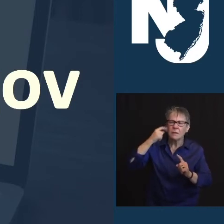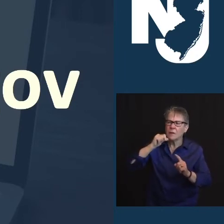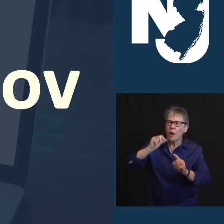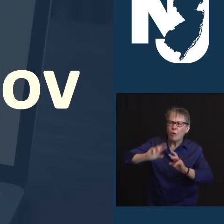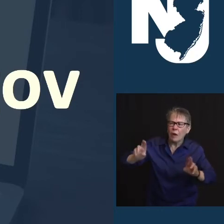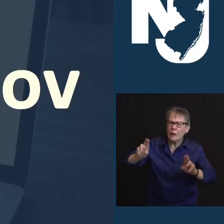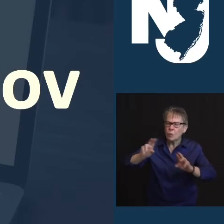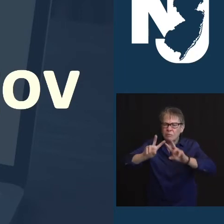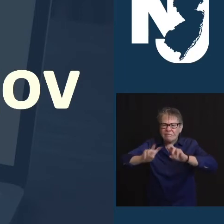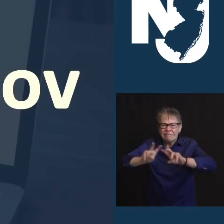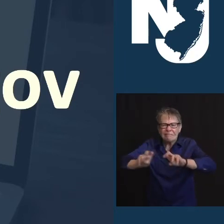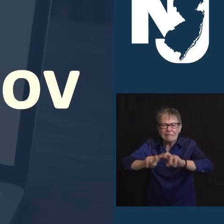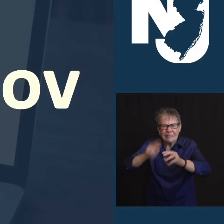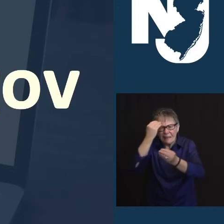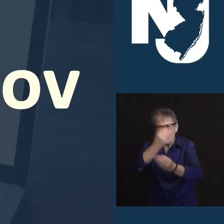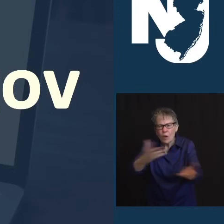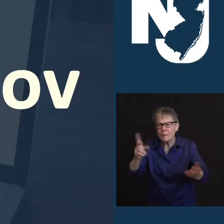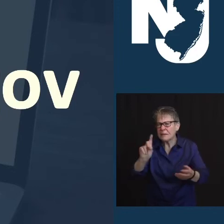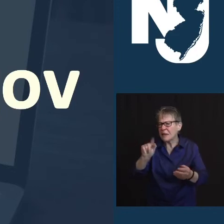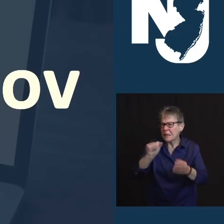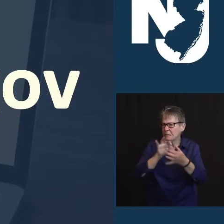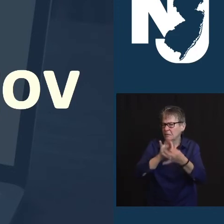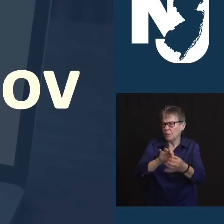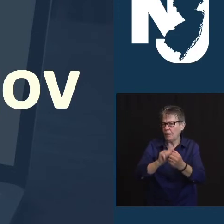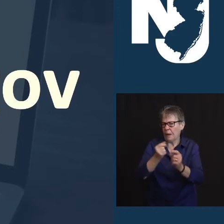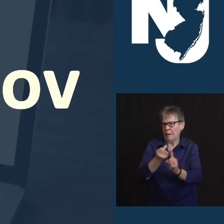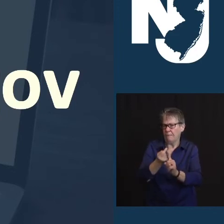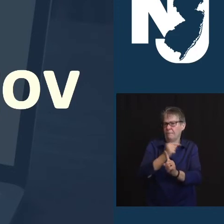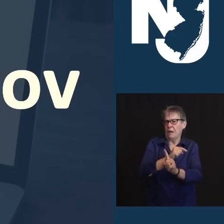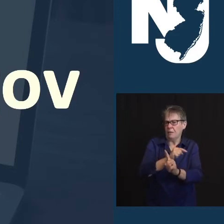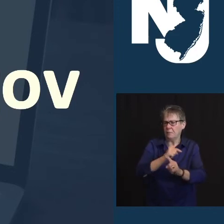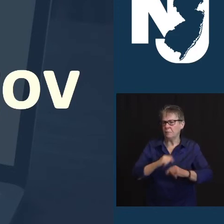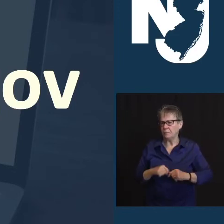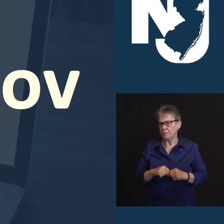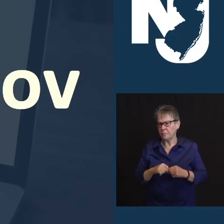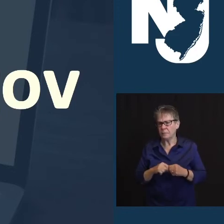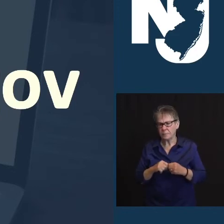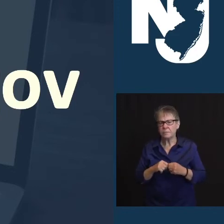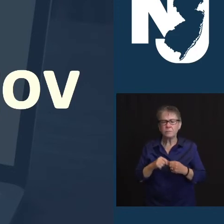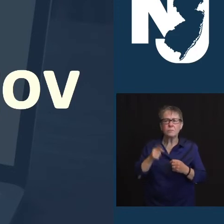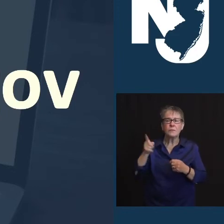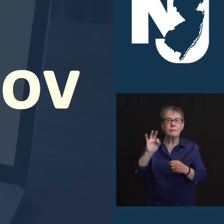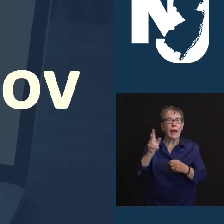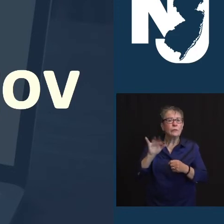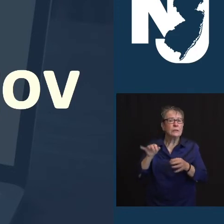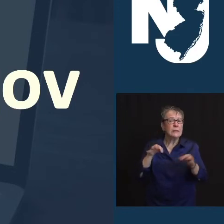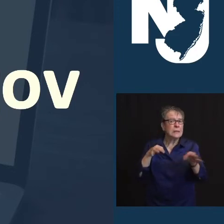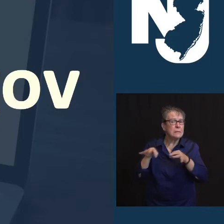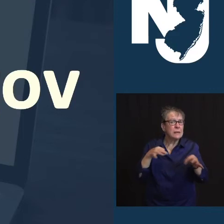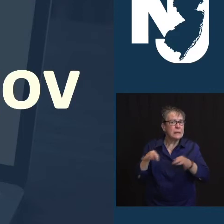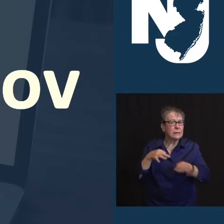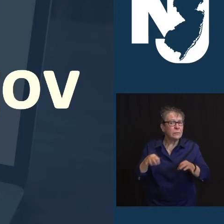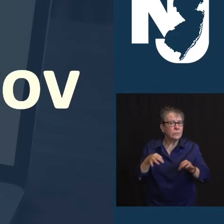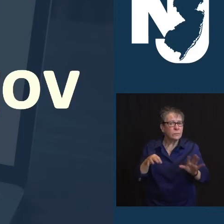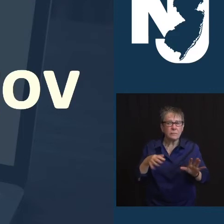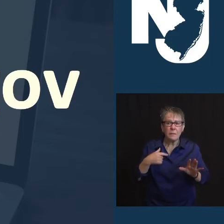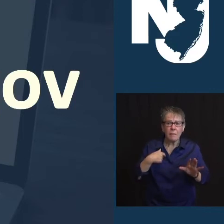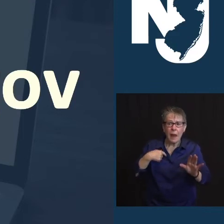But also, this gets back to the basics that we're dealing with. My question of Dr. Fauci